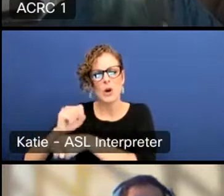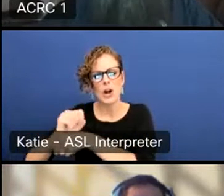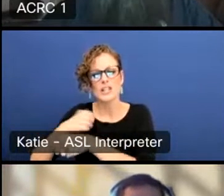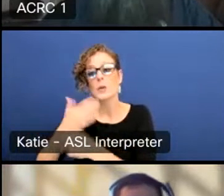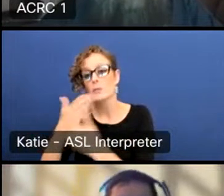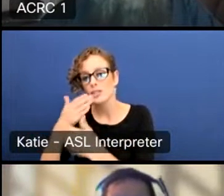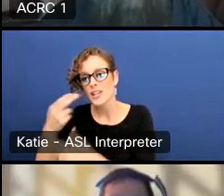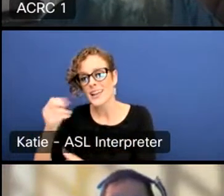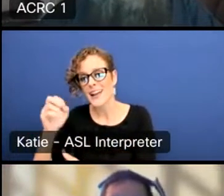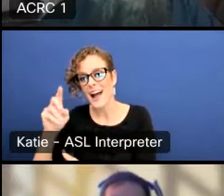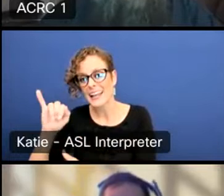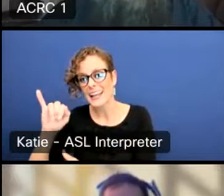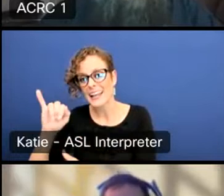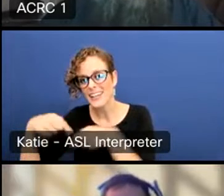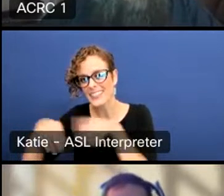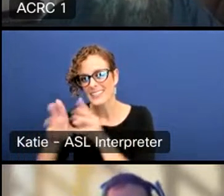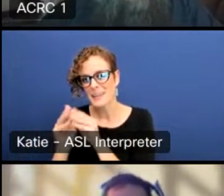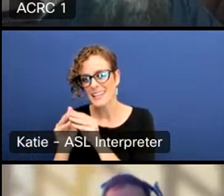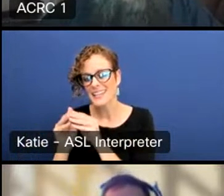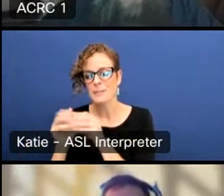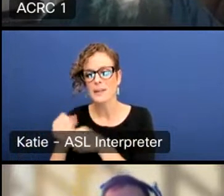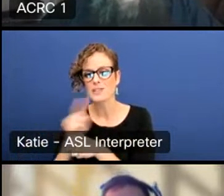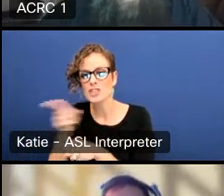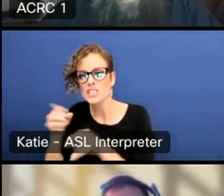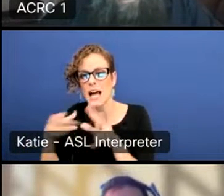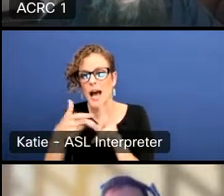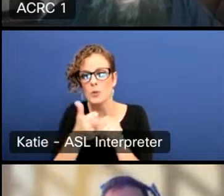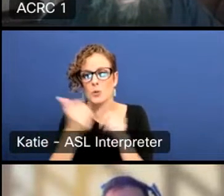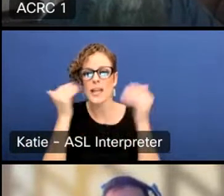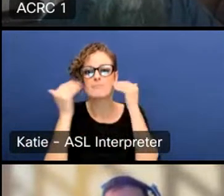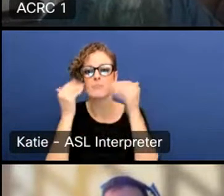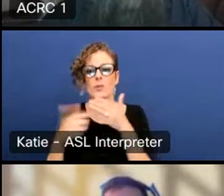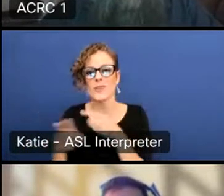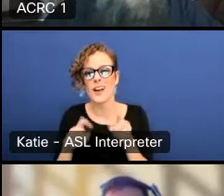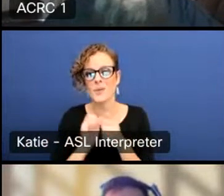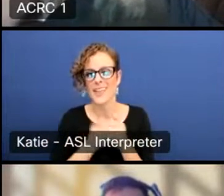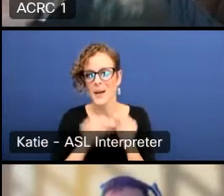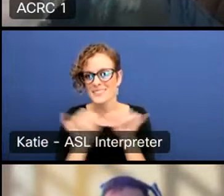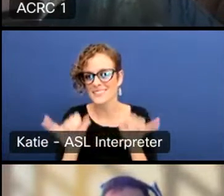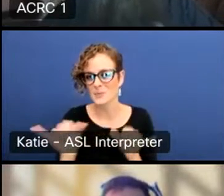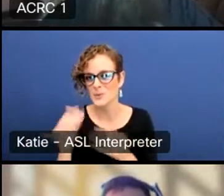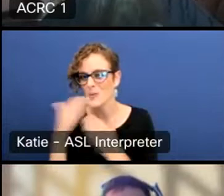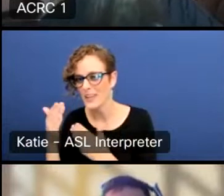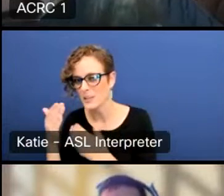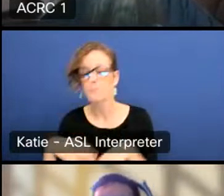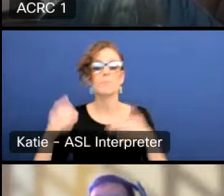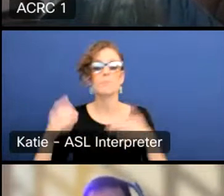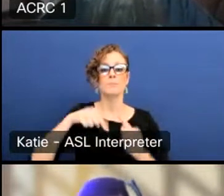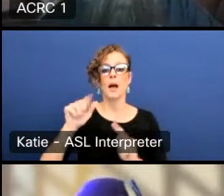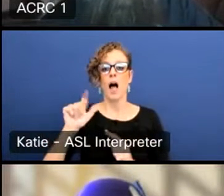also logging into these meetings to keep herself up to date on the things that are going on with our system too. So alternative services,